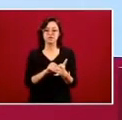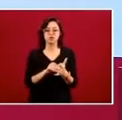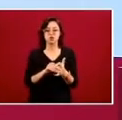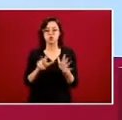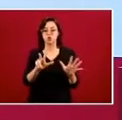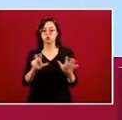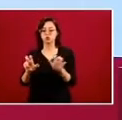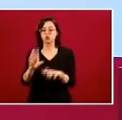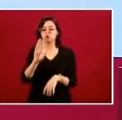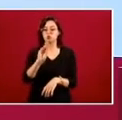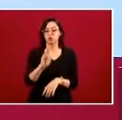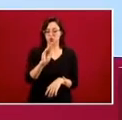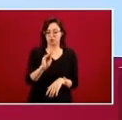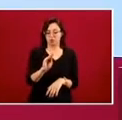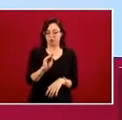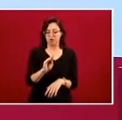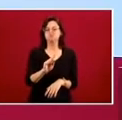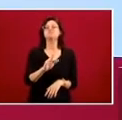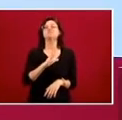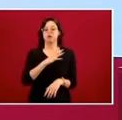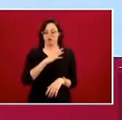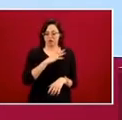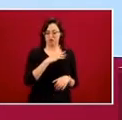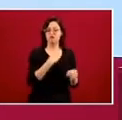So this number,